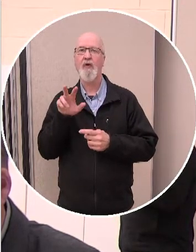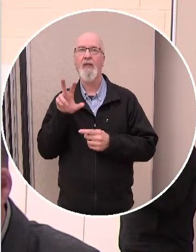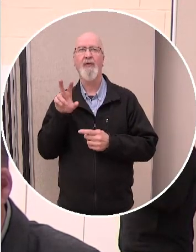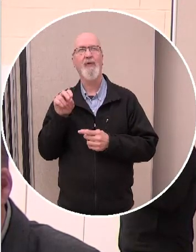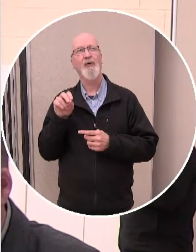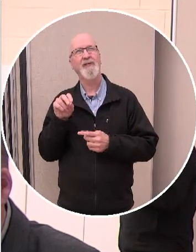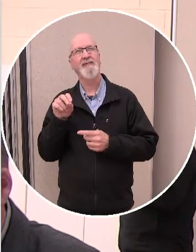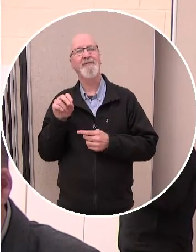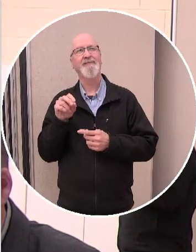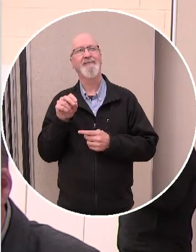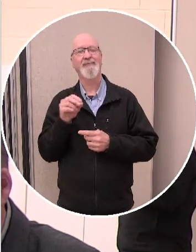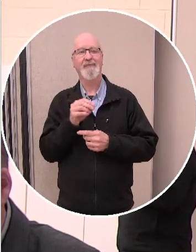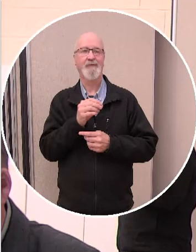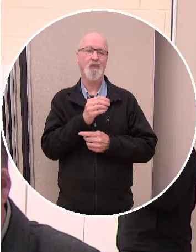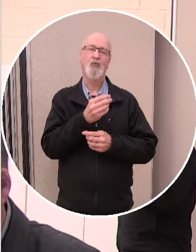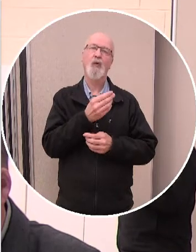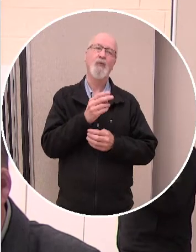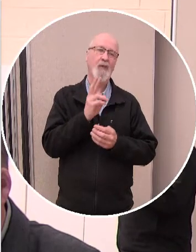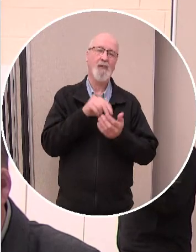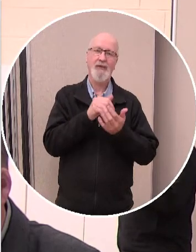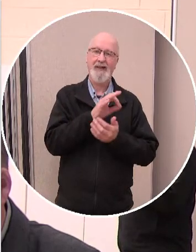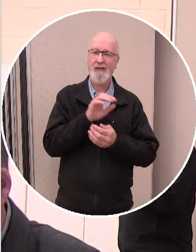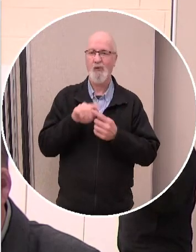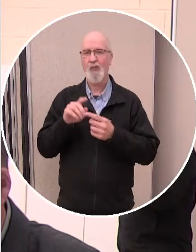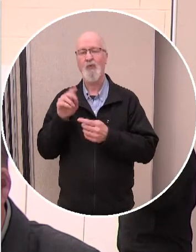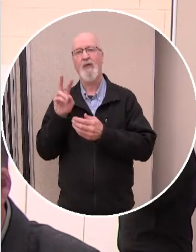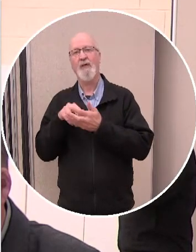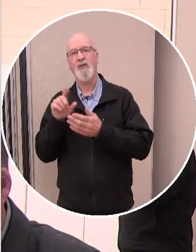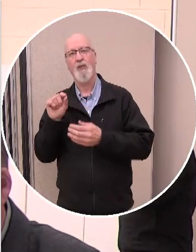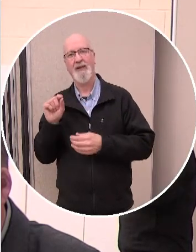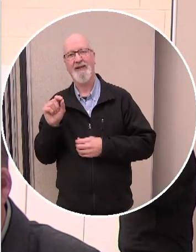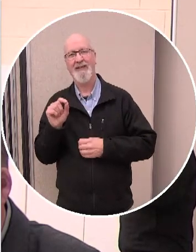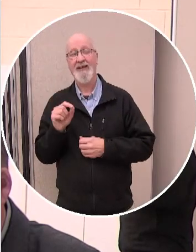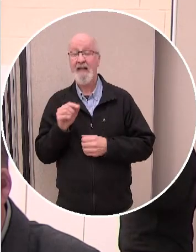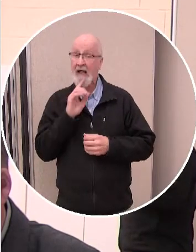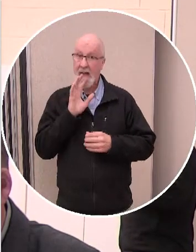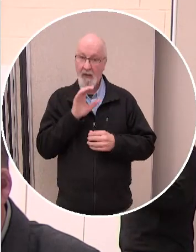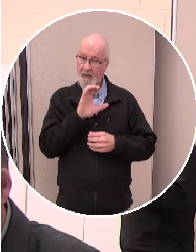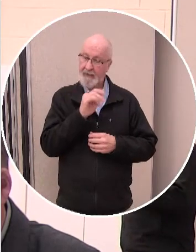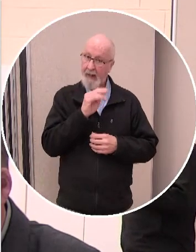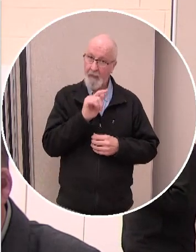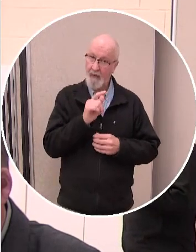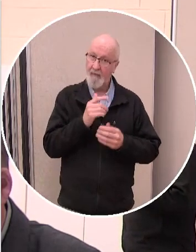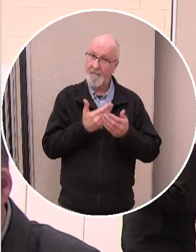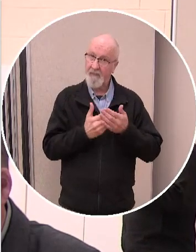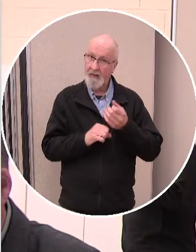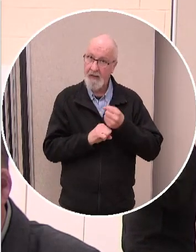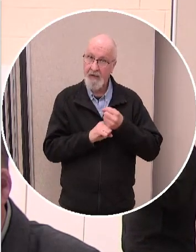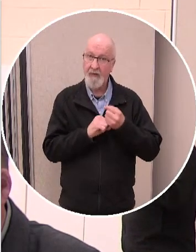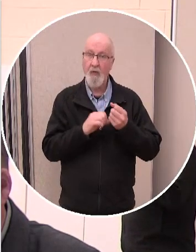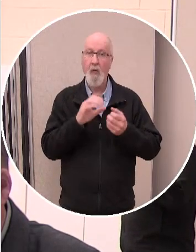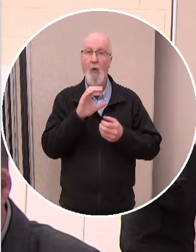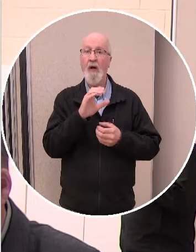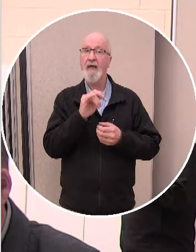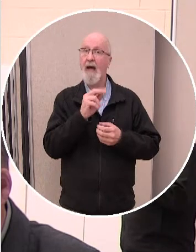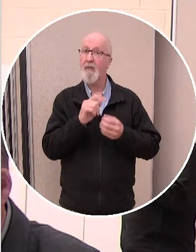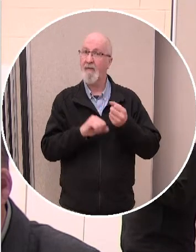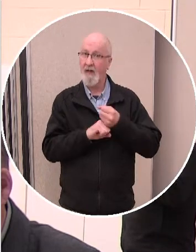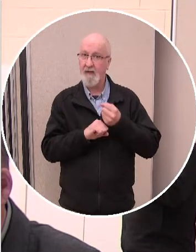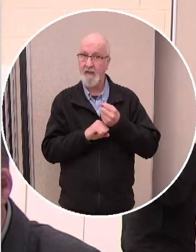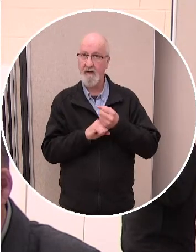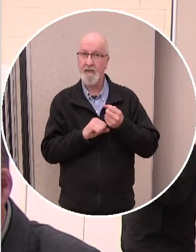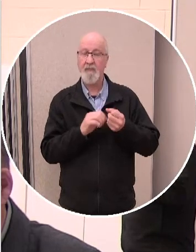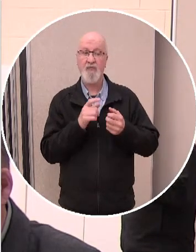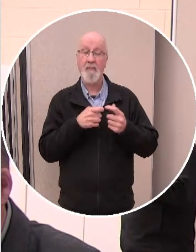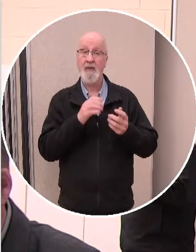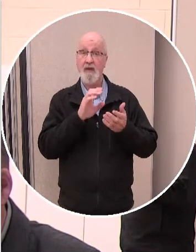1st, 2019. The budget does not reflect capital funding, special incentive, or special project funding from the